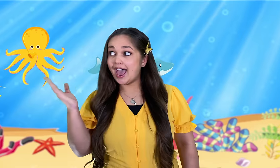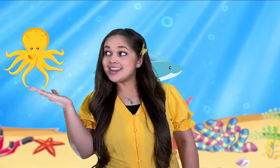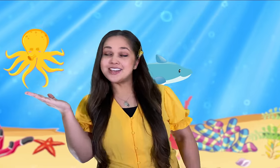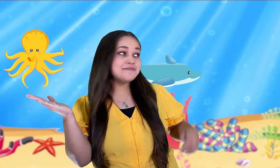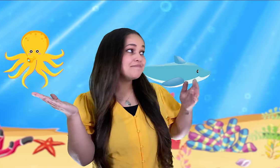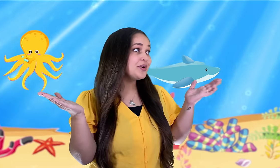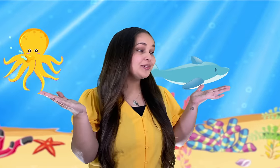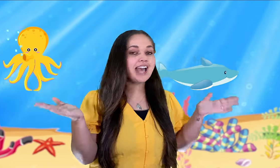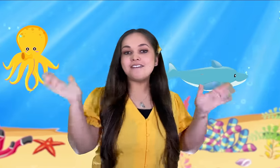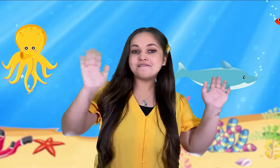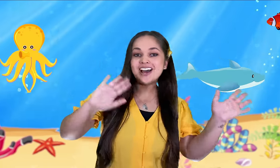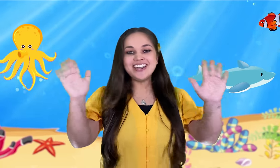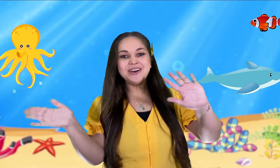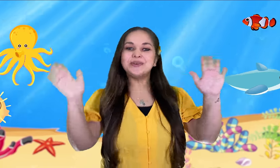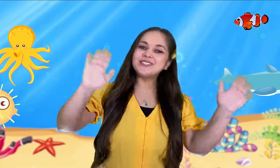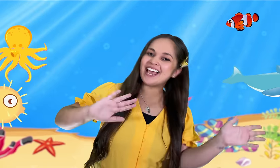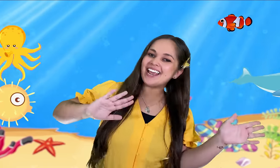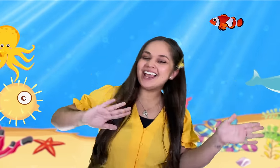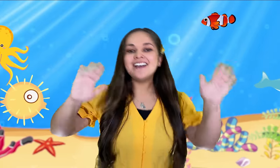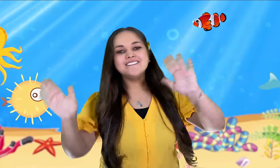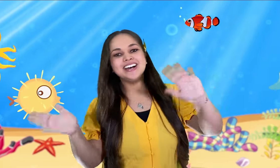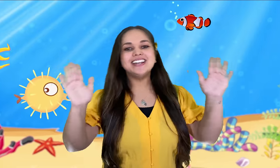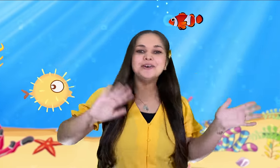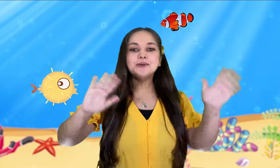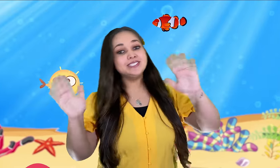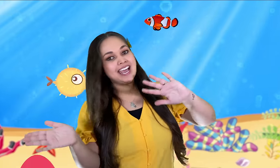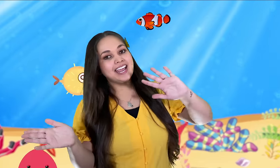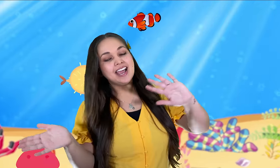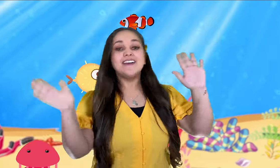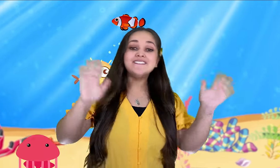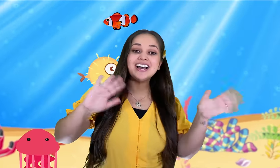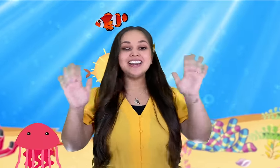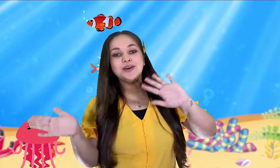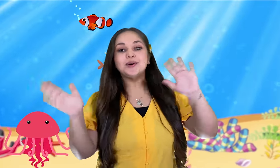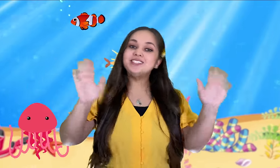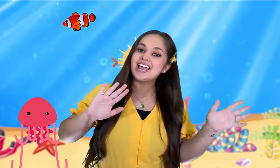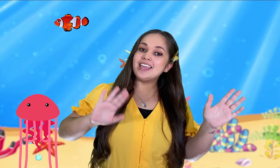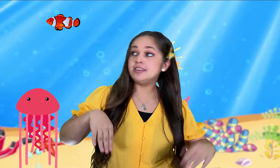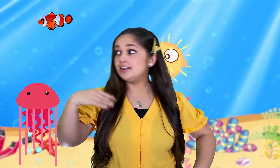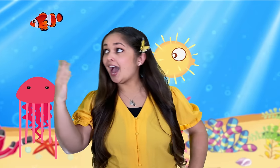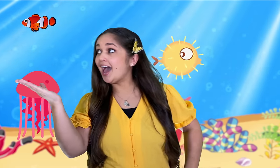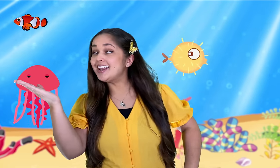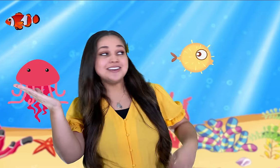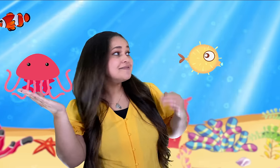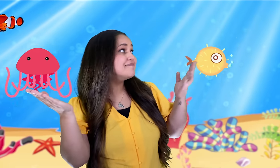The animals have fun all day, fun all day, fun all day.